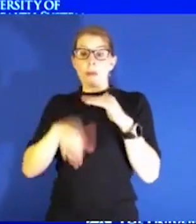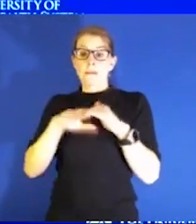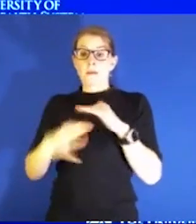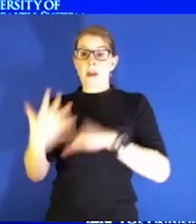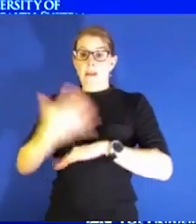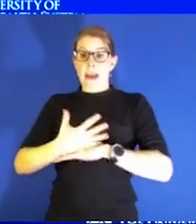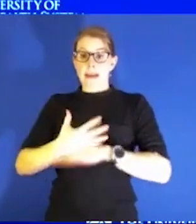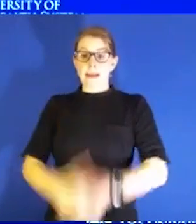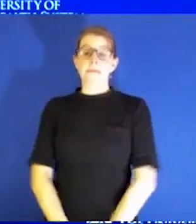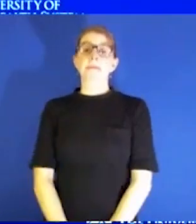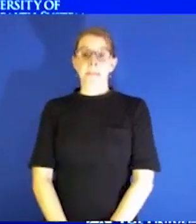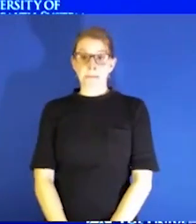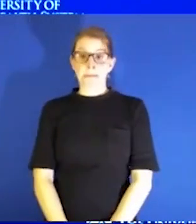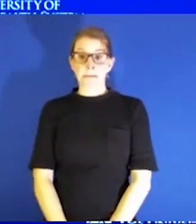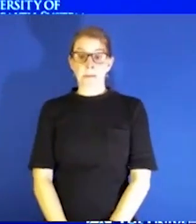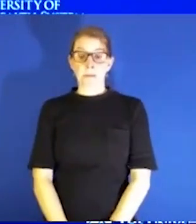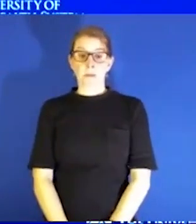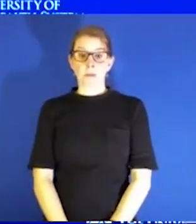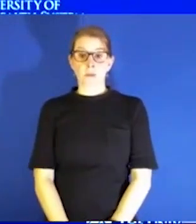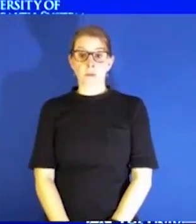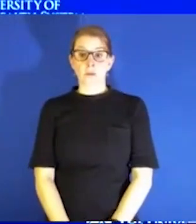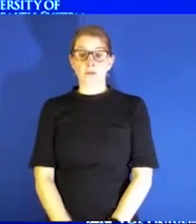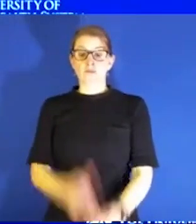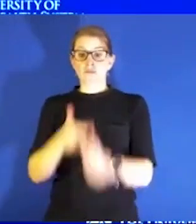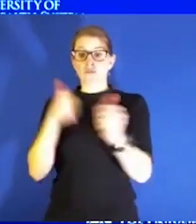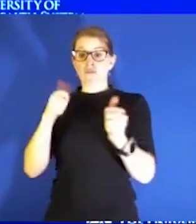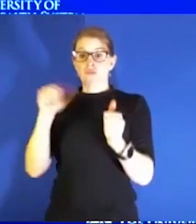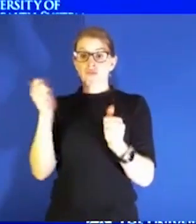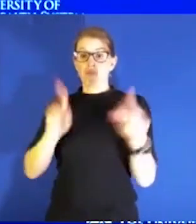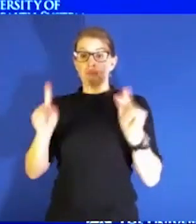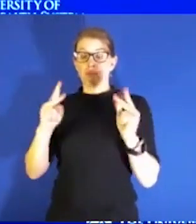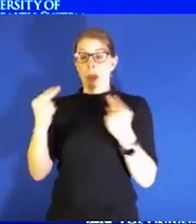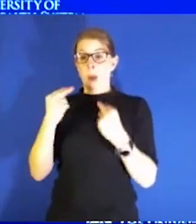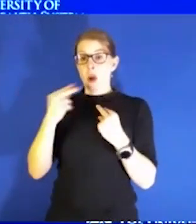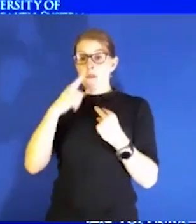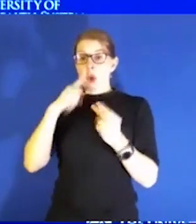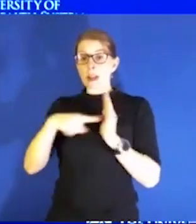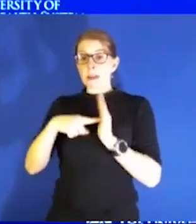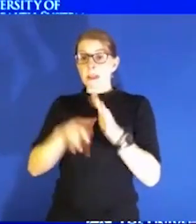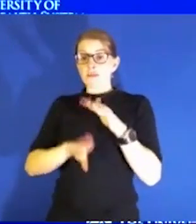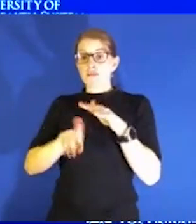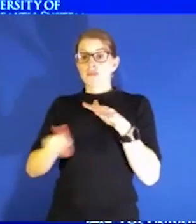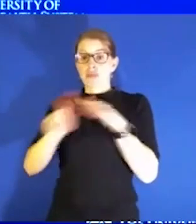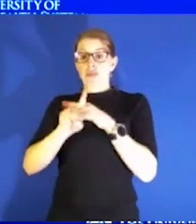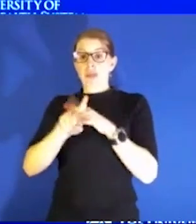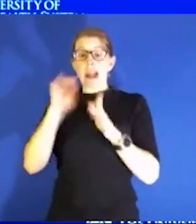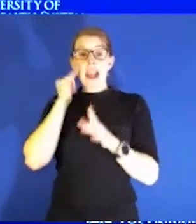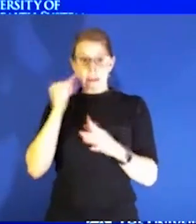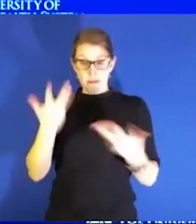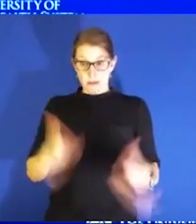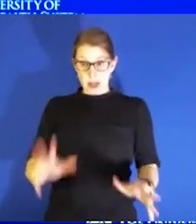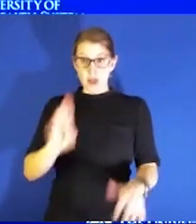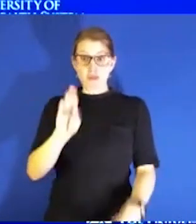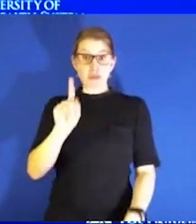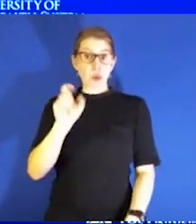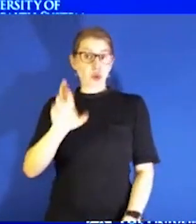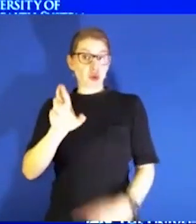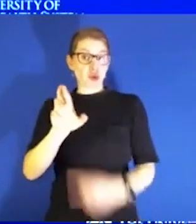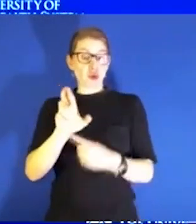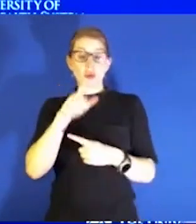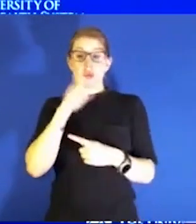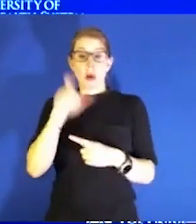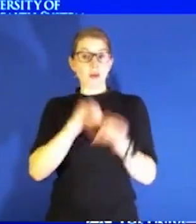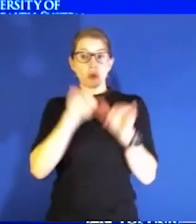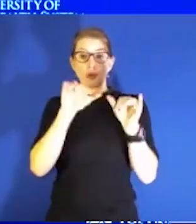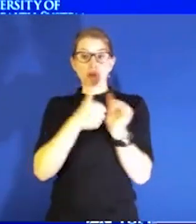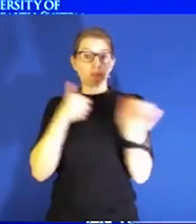and stay away from others and monitor for symptoms. If you have had your booster, you do not have to stay away, but